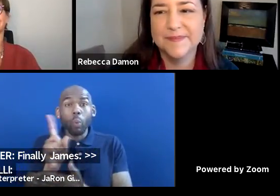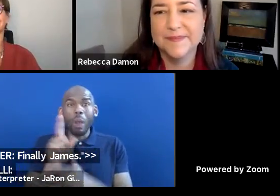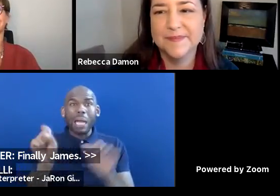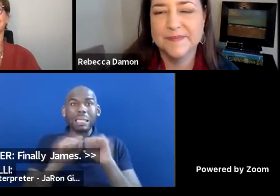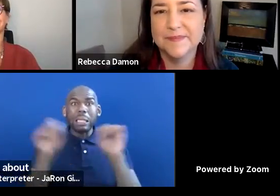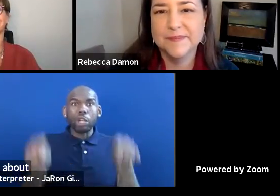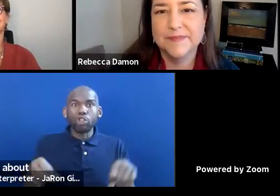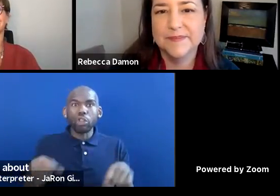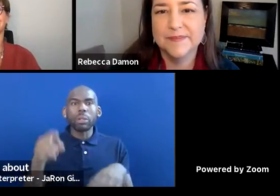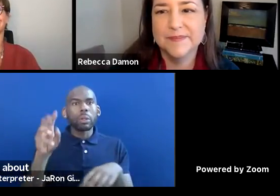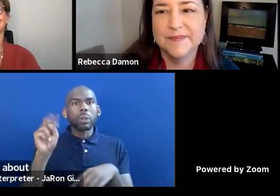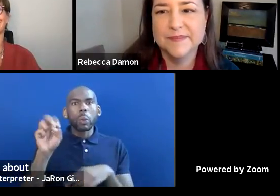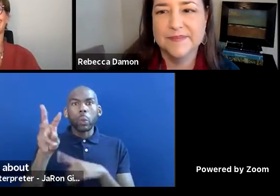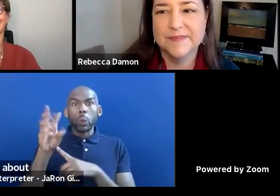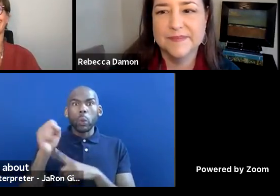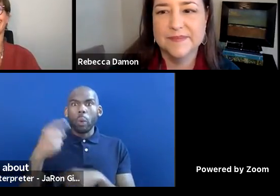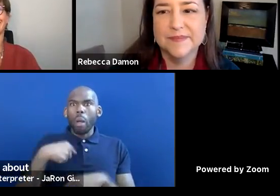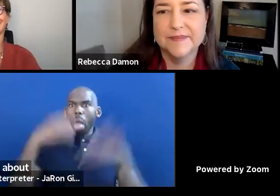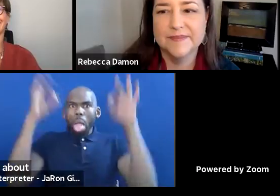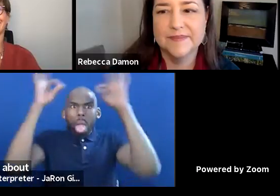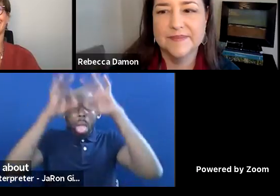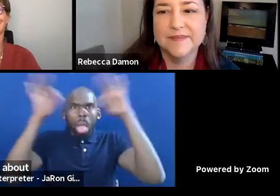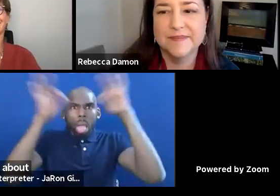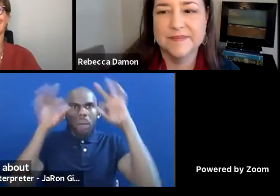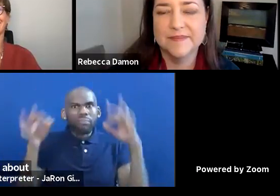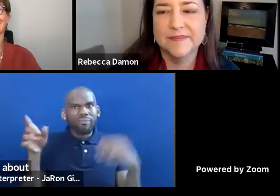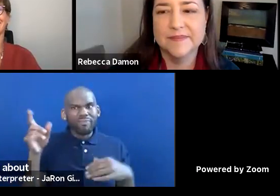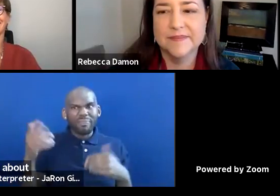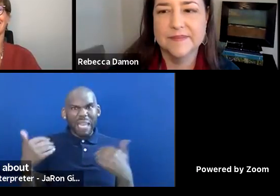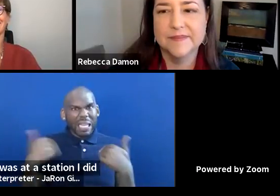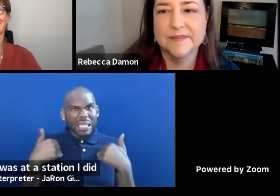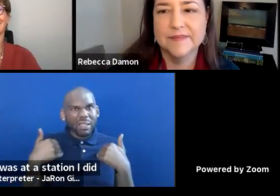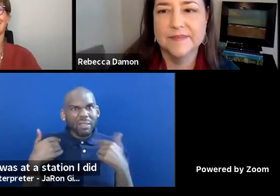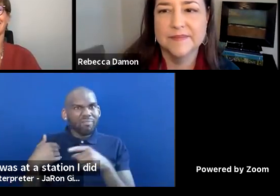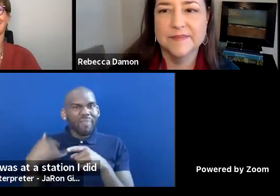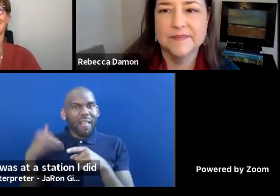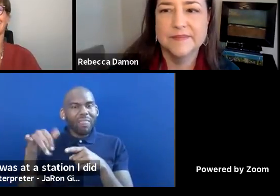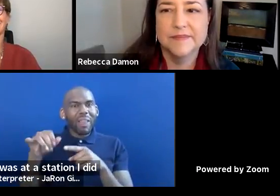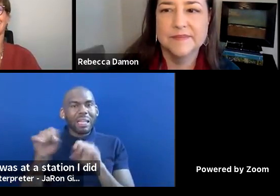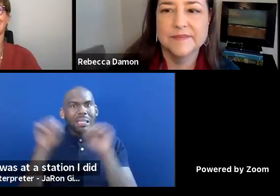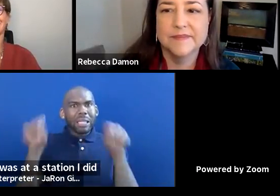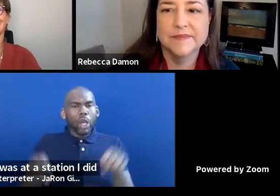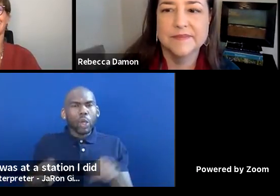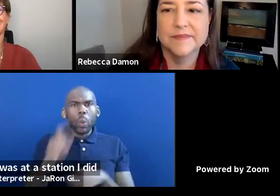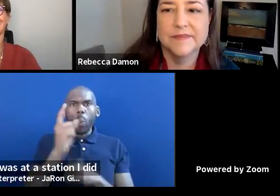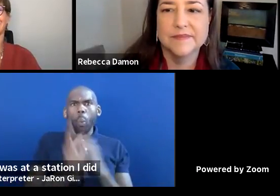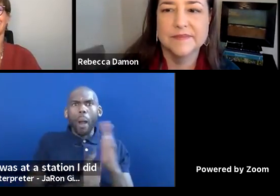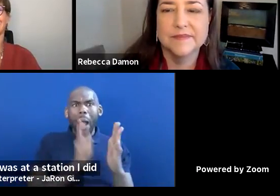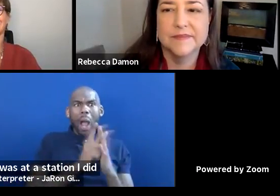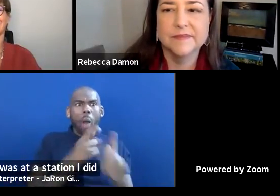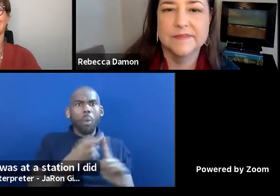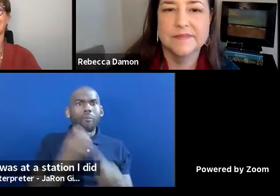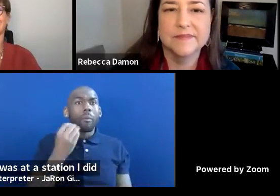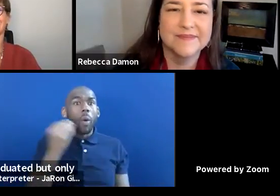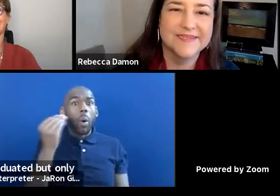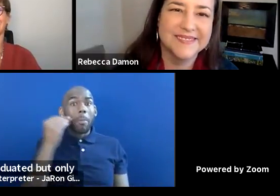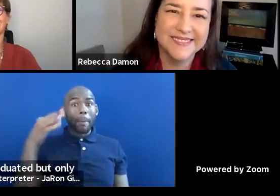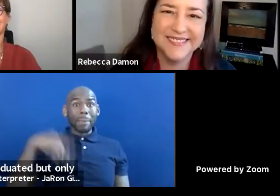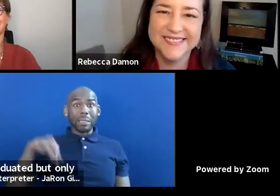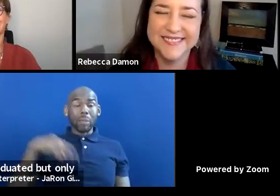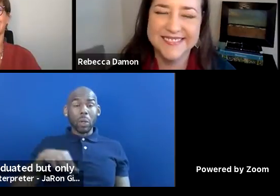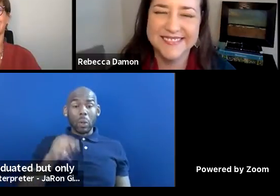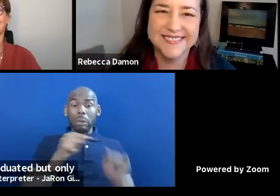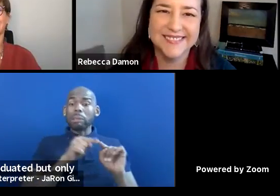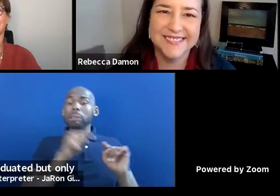I did not know existed when I graduated, but it was only an hour from home in Pittsburgh. So I would say if